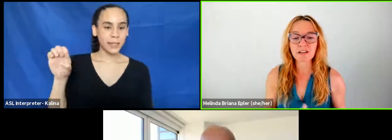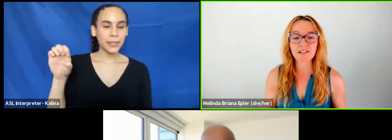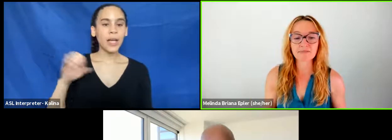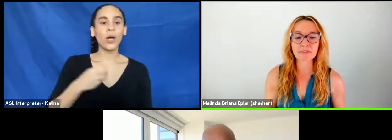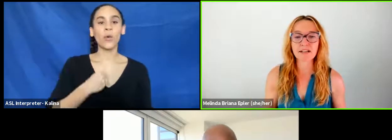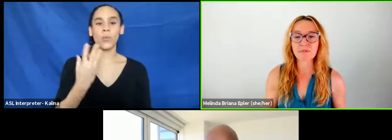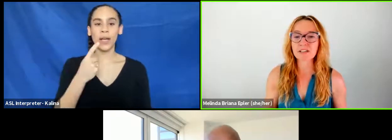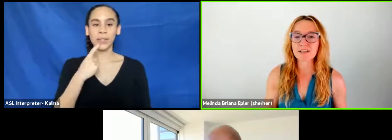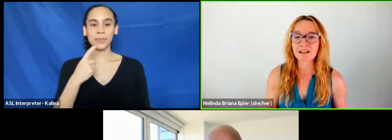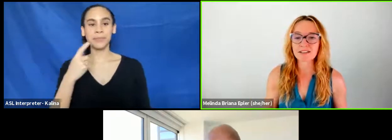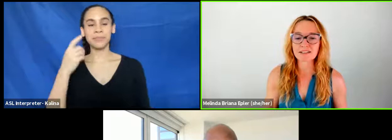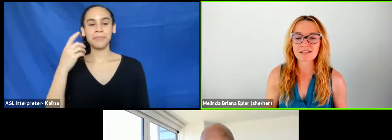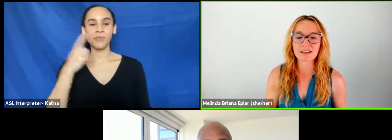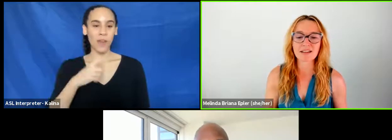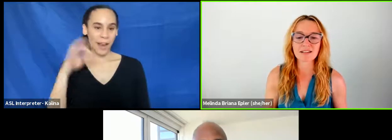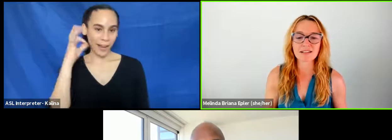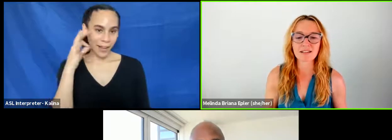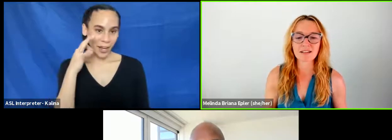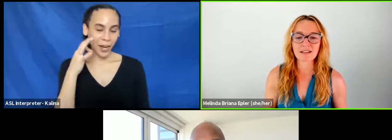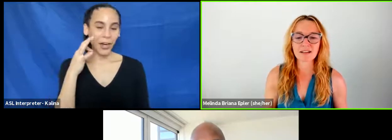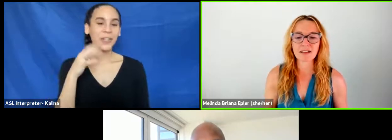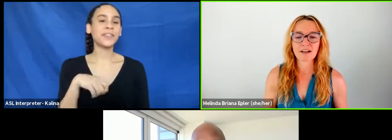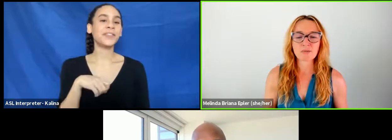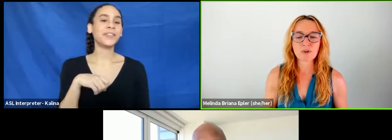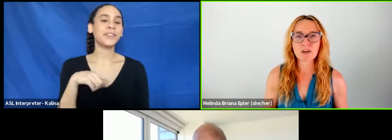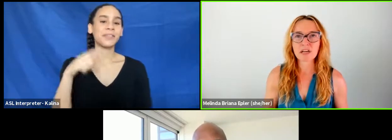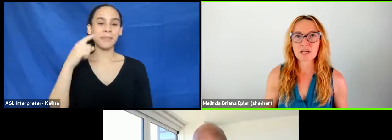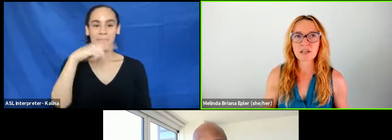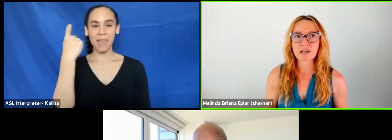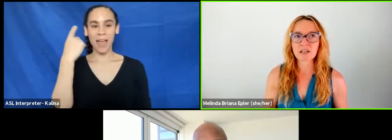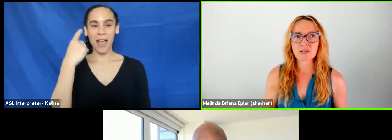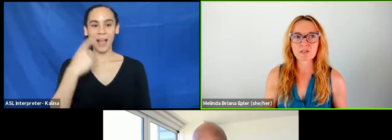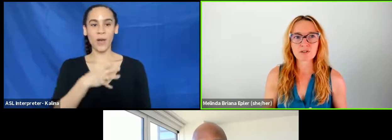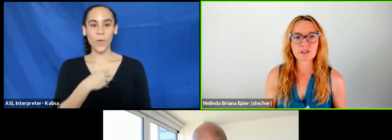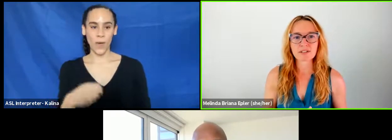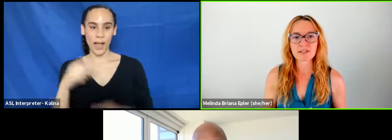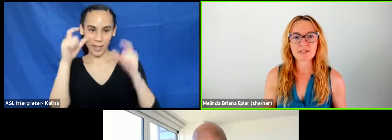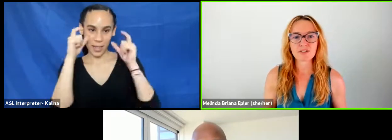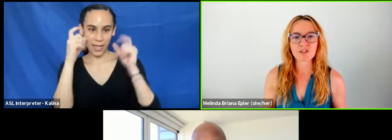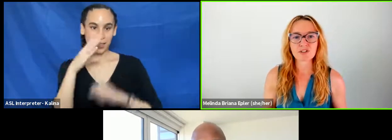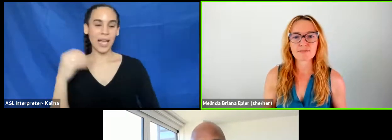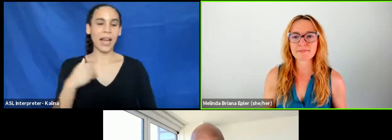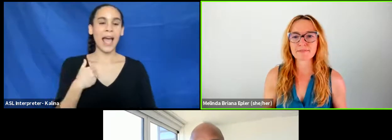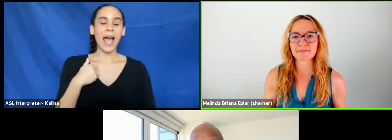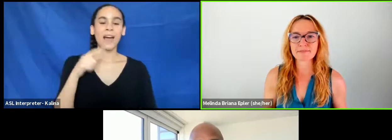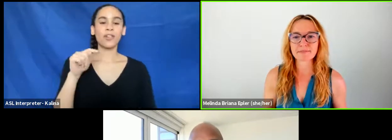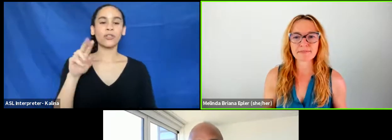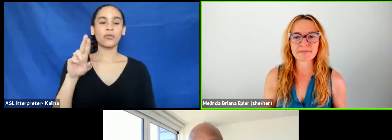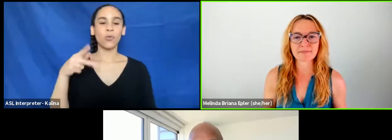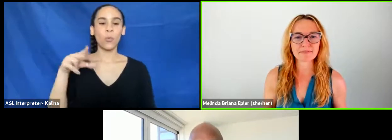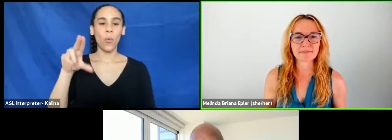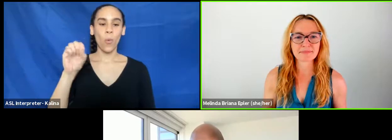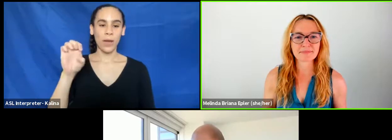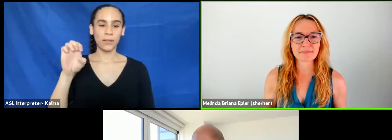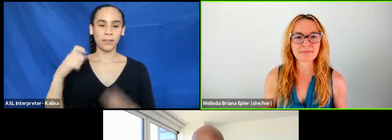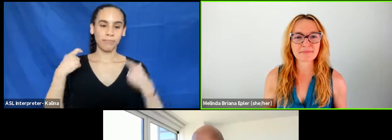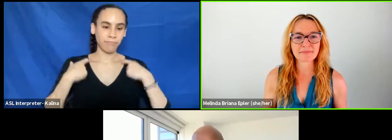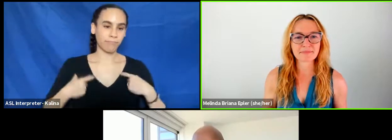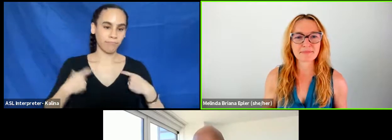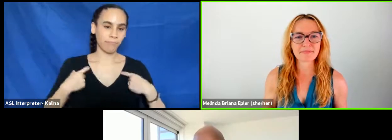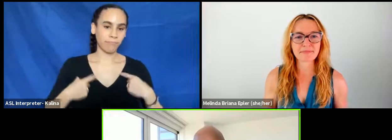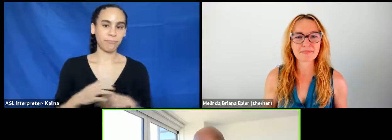red hair, black and white glasses, and I'm wearing a turquoise sleeveless shirt.